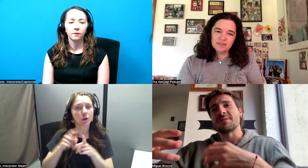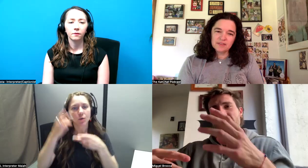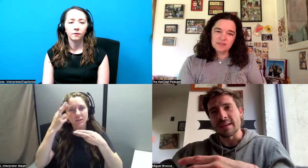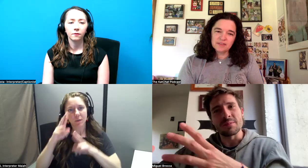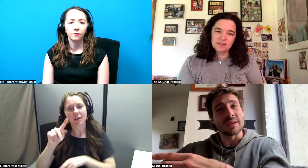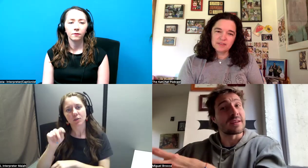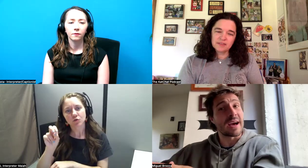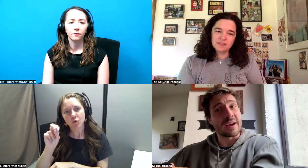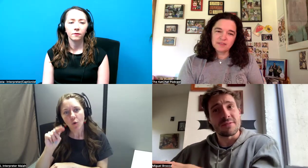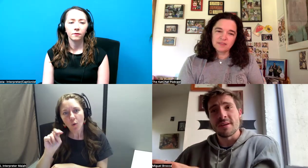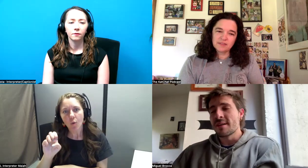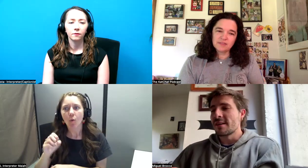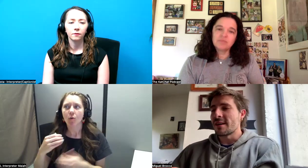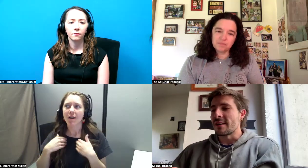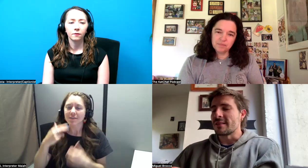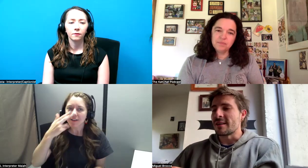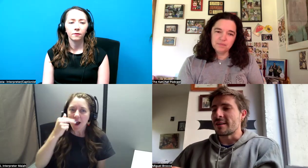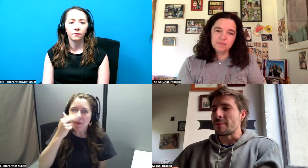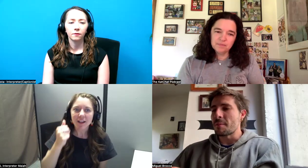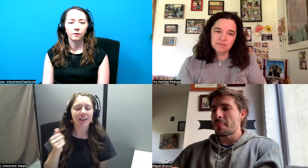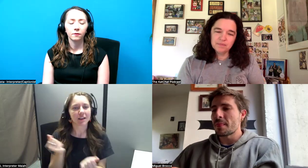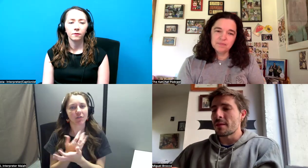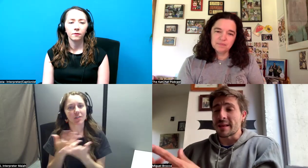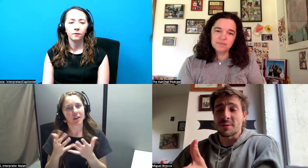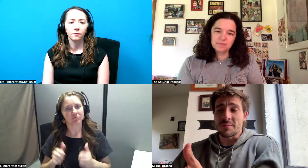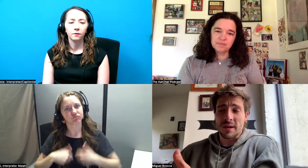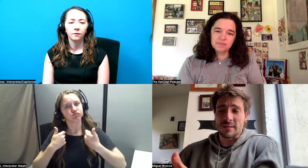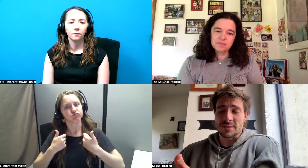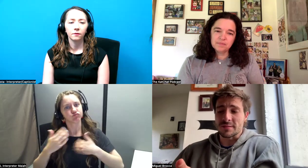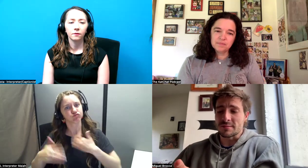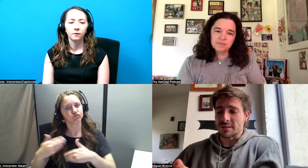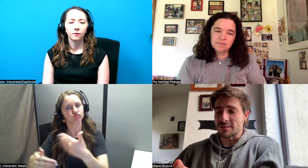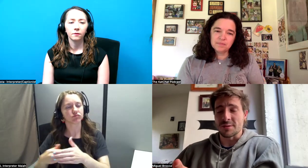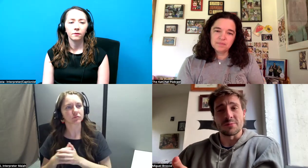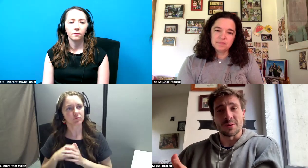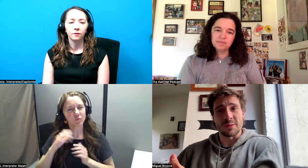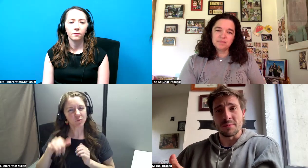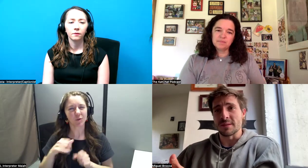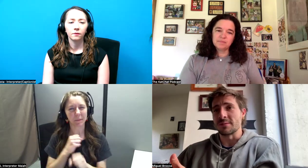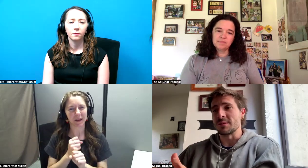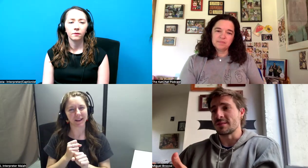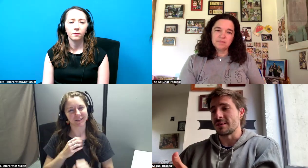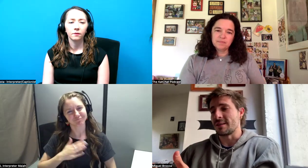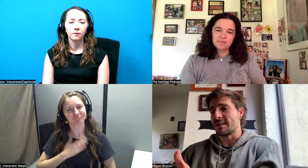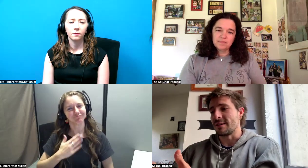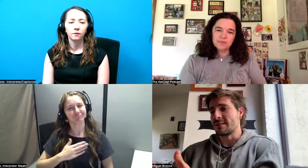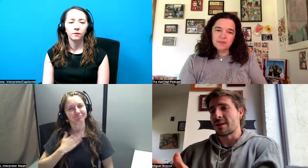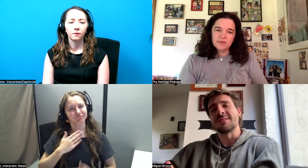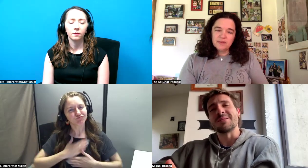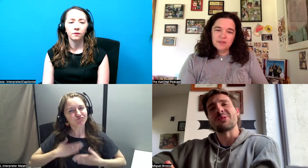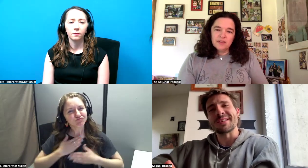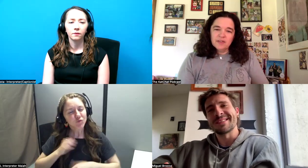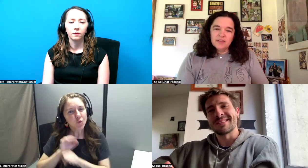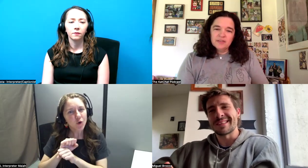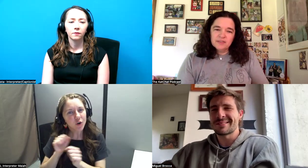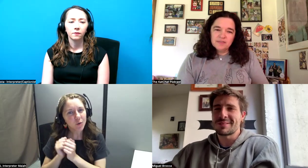and everything, like keeping it alive. And that's what it made it just such a joy to work with because it was